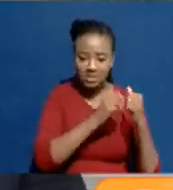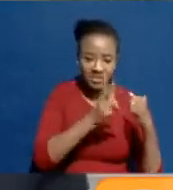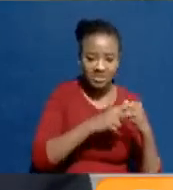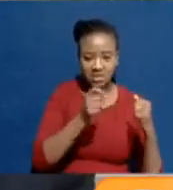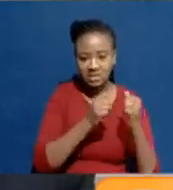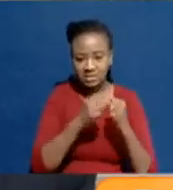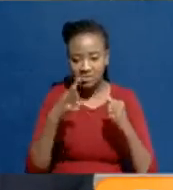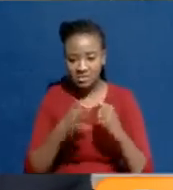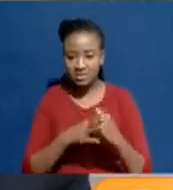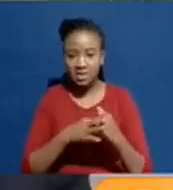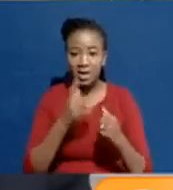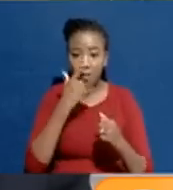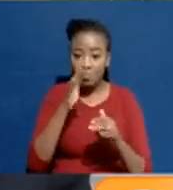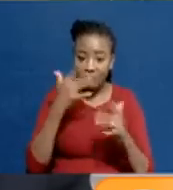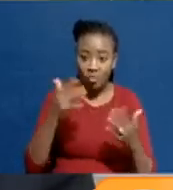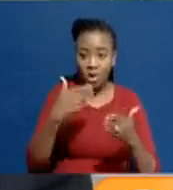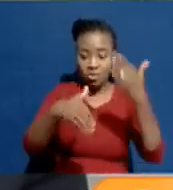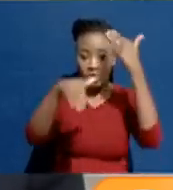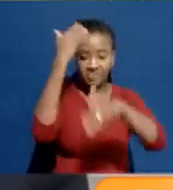is actually struggling and